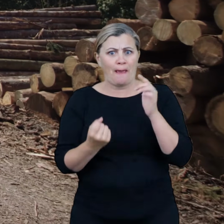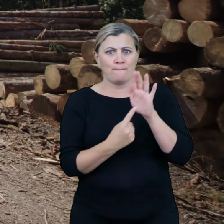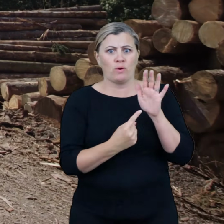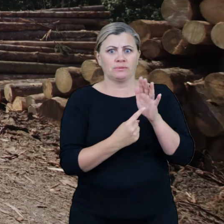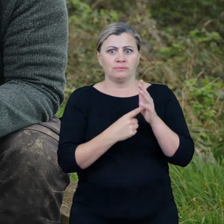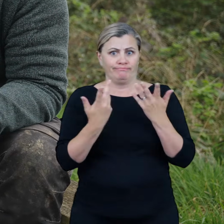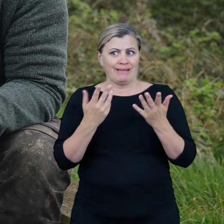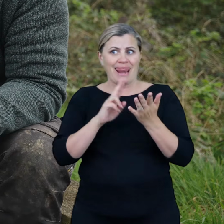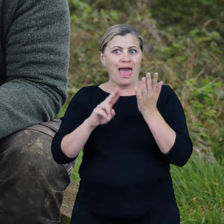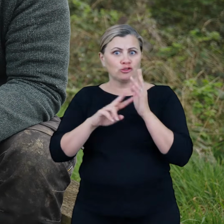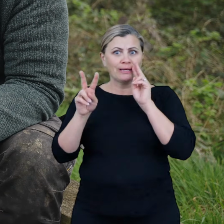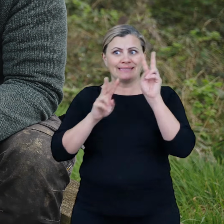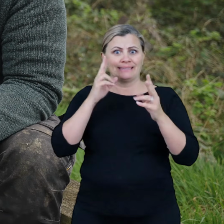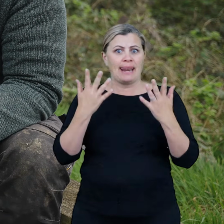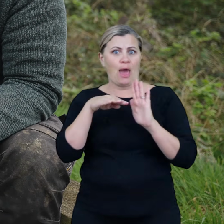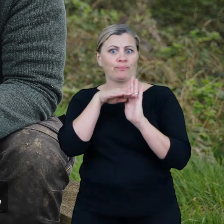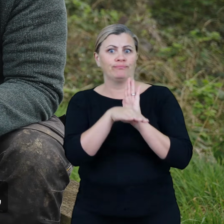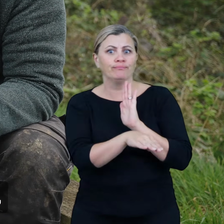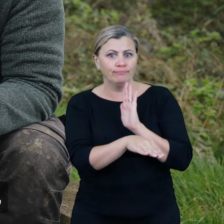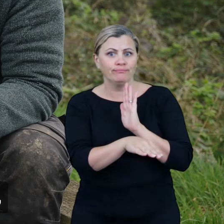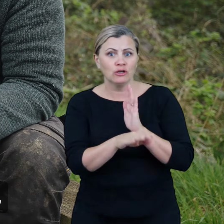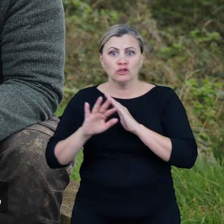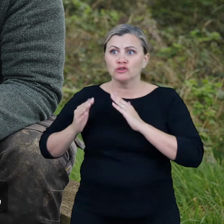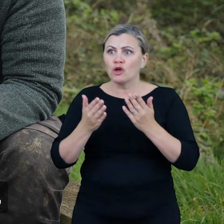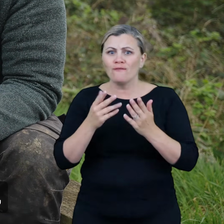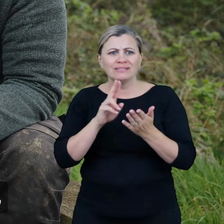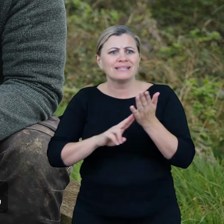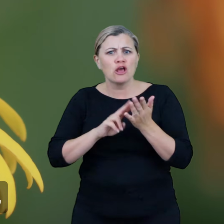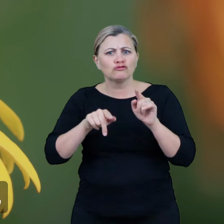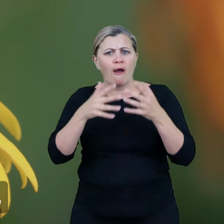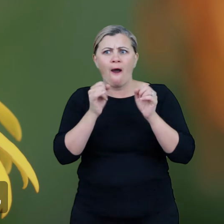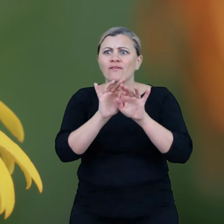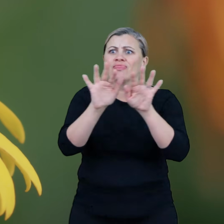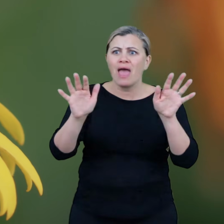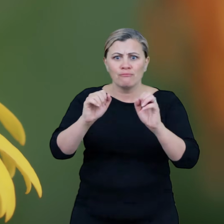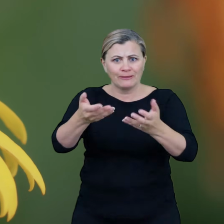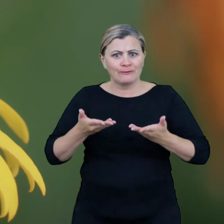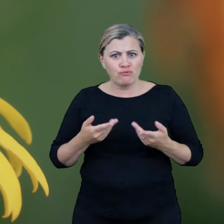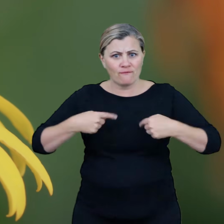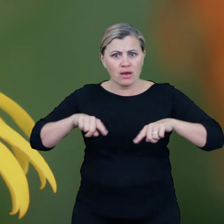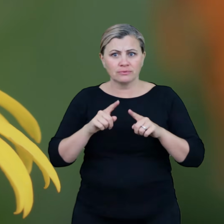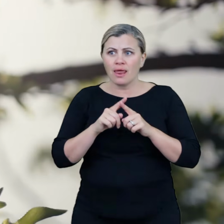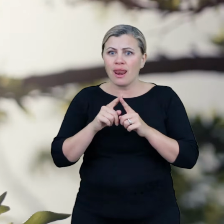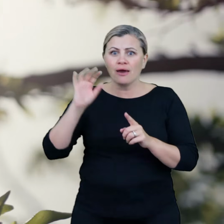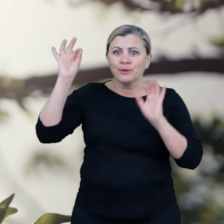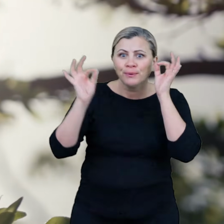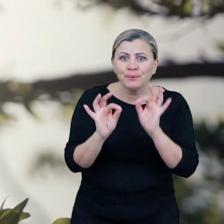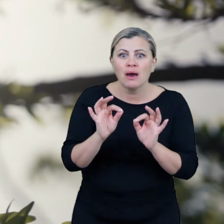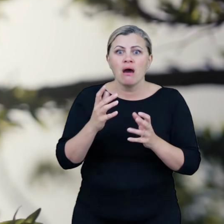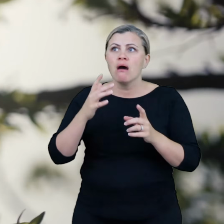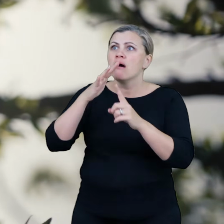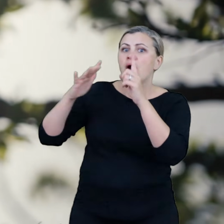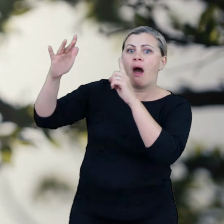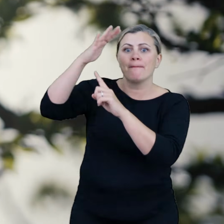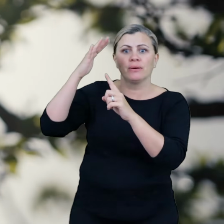issue at the minute with the decline we've seen in nature and all the services that nature provides, pollination, carbon